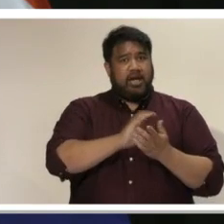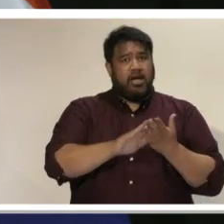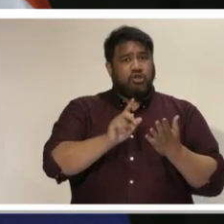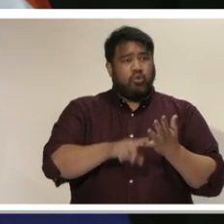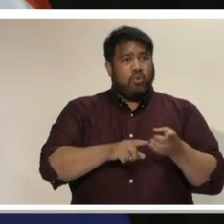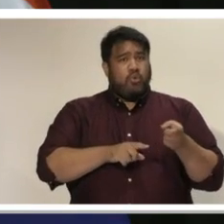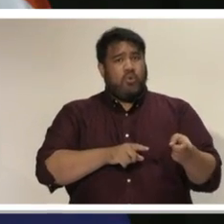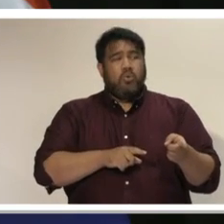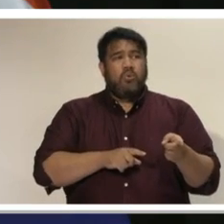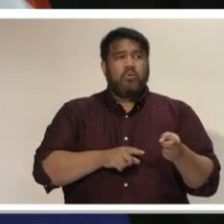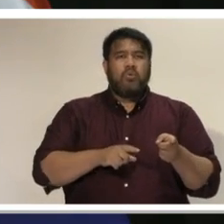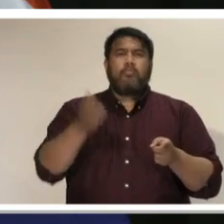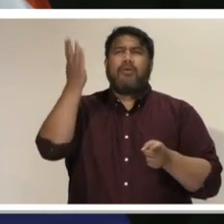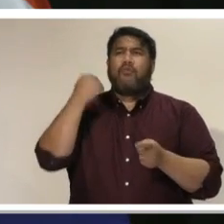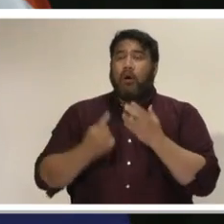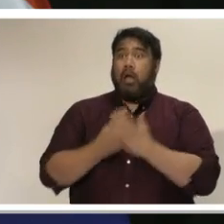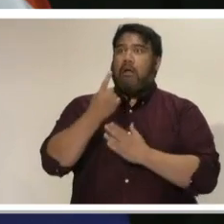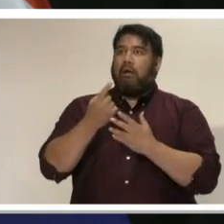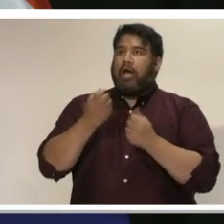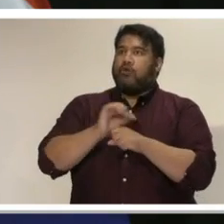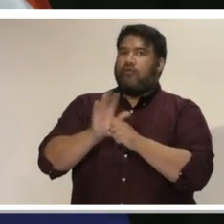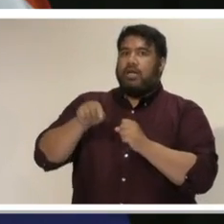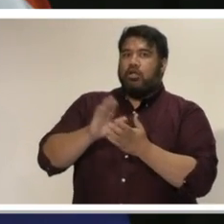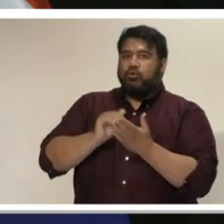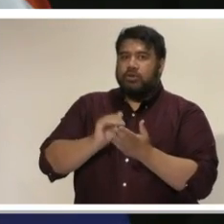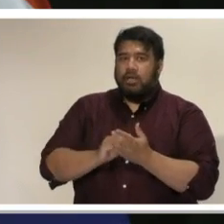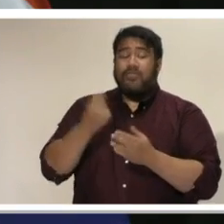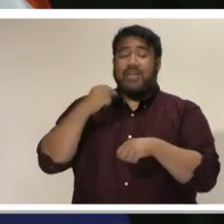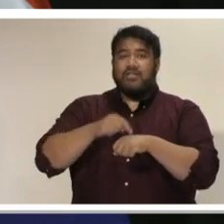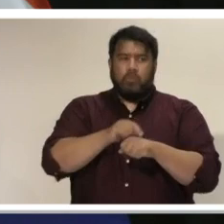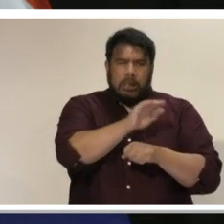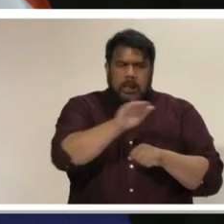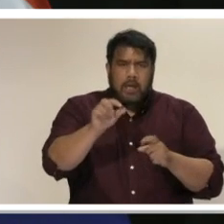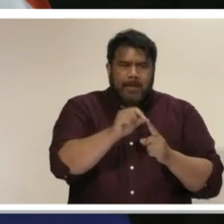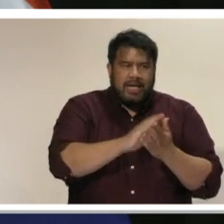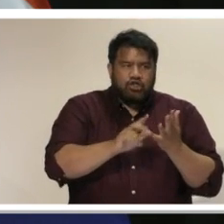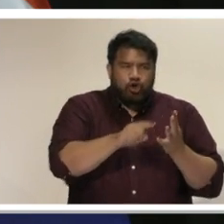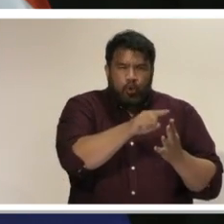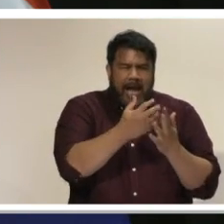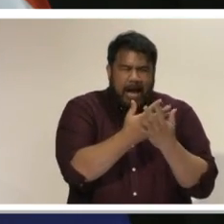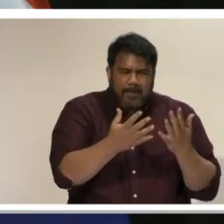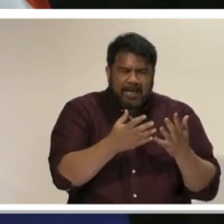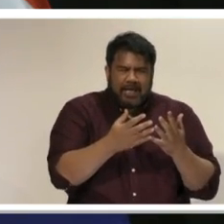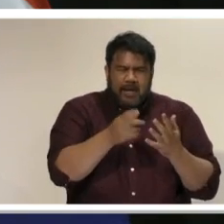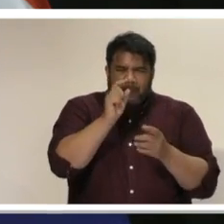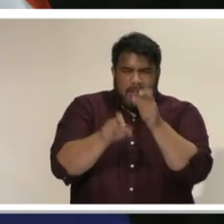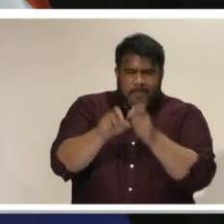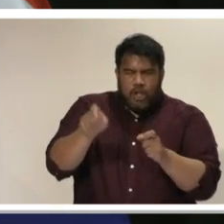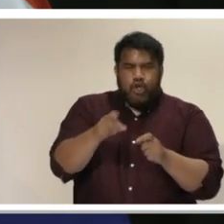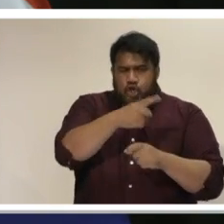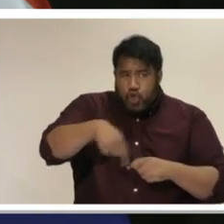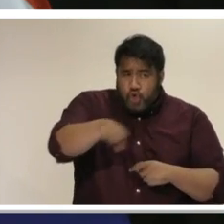in New Zealand, we canvassed our public health units, and their capacity at that time was around 50 cases that they felt between them they